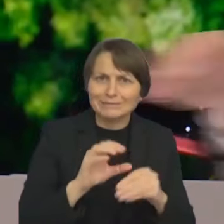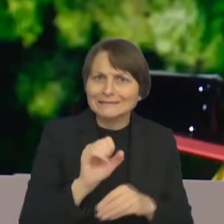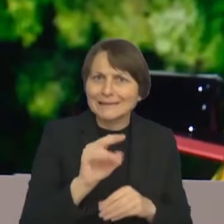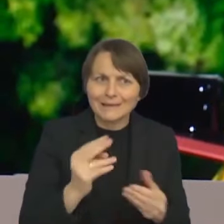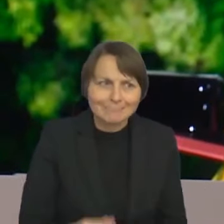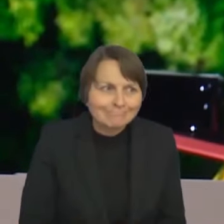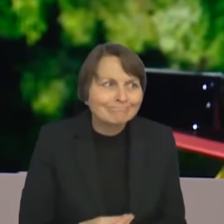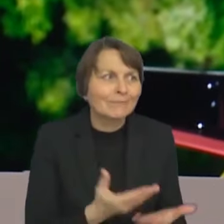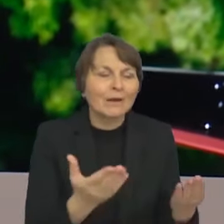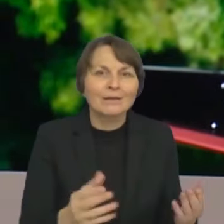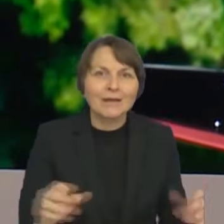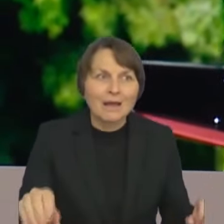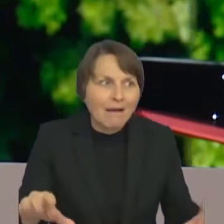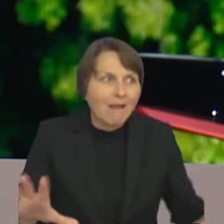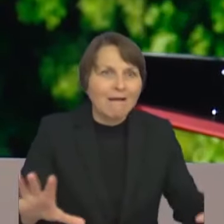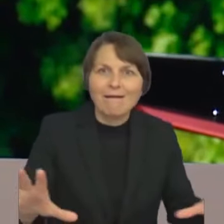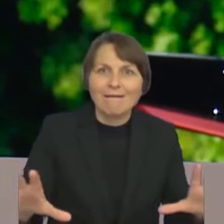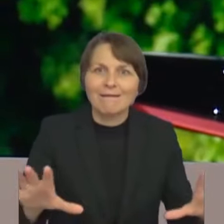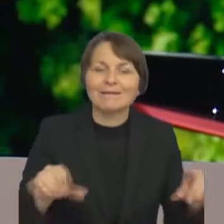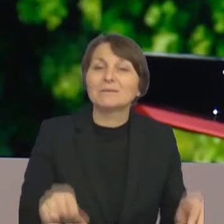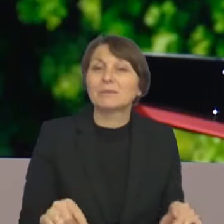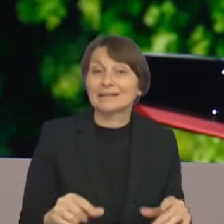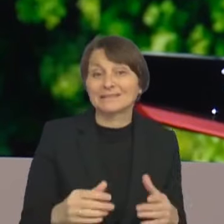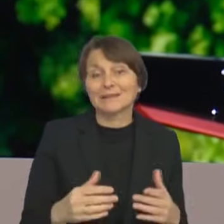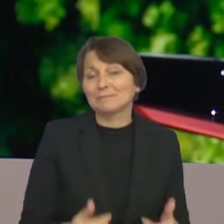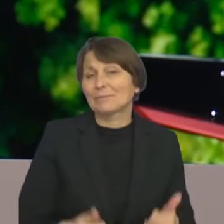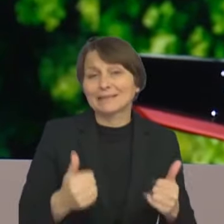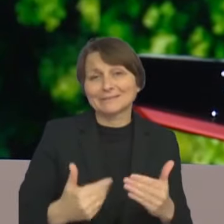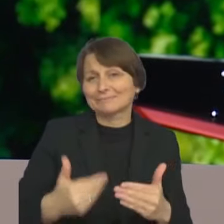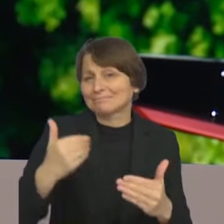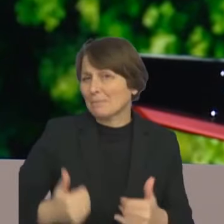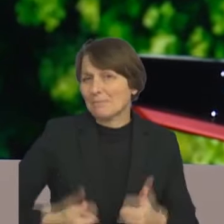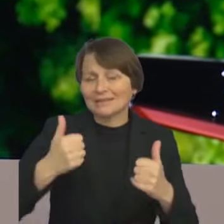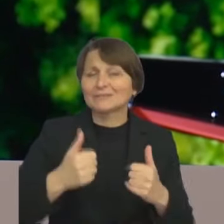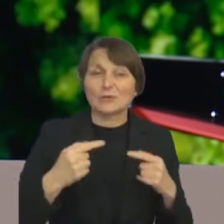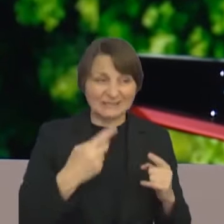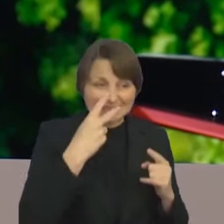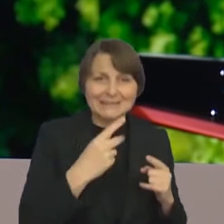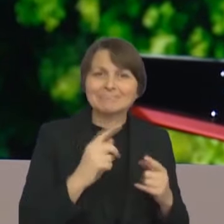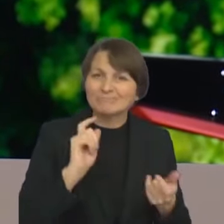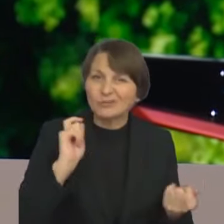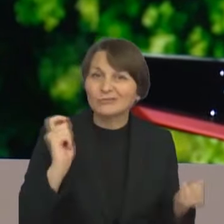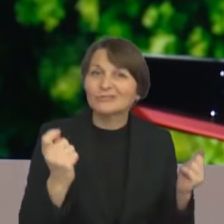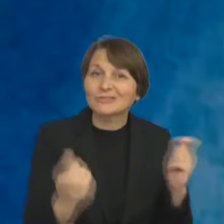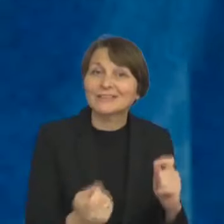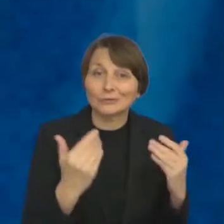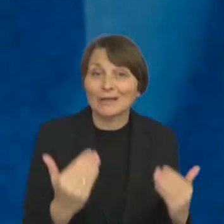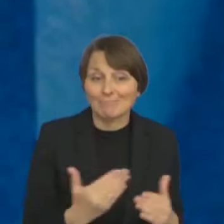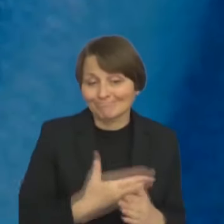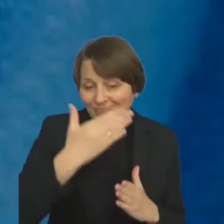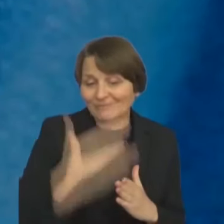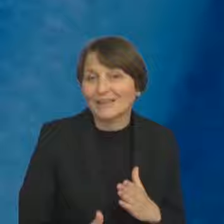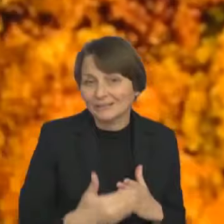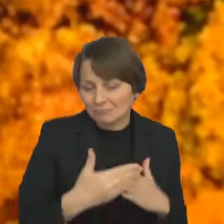you know, even the best things come to an end. There are cycles. And this, we've come to the end of that cycle. We have to move on to other